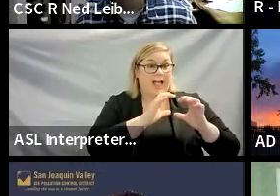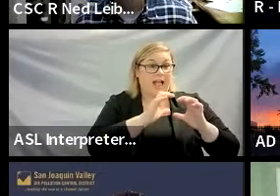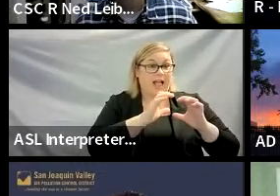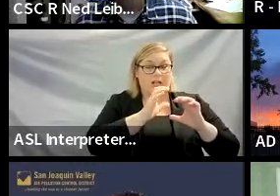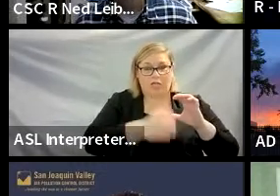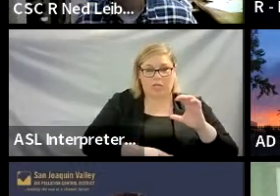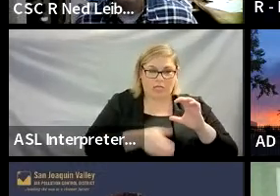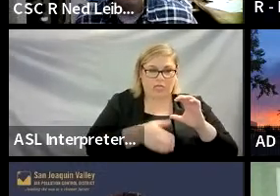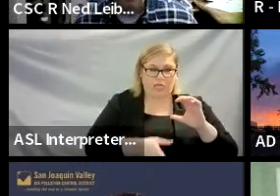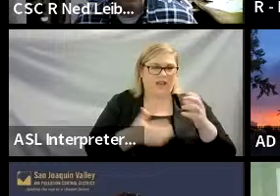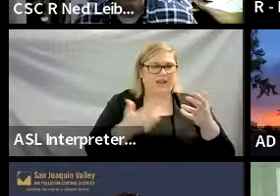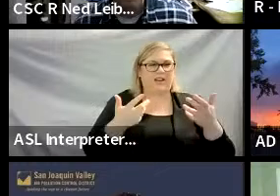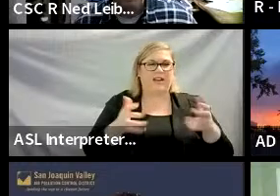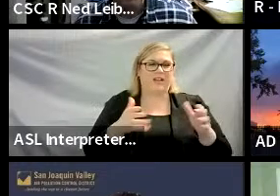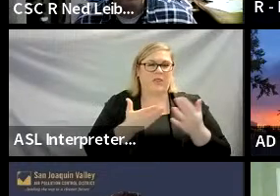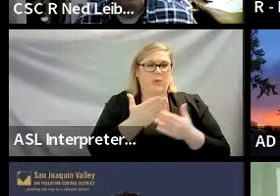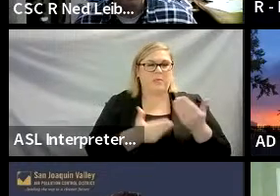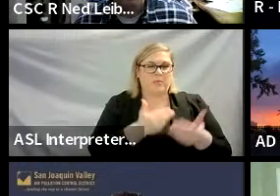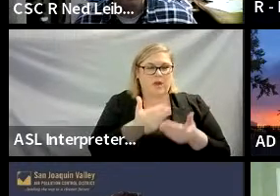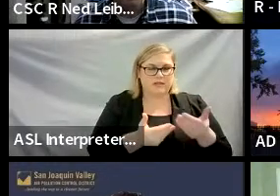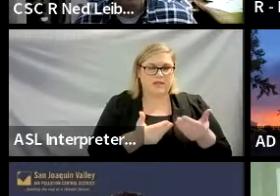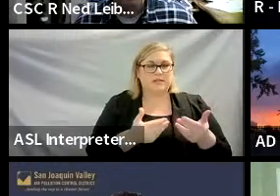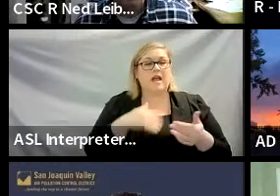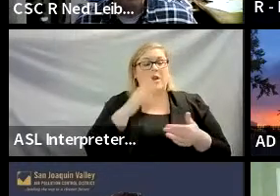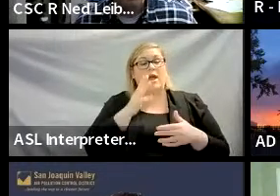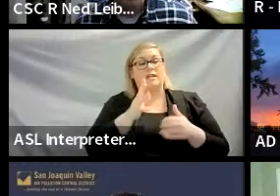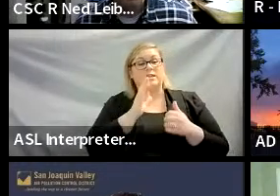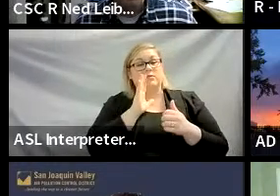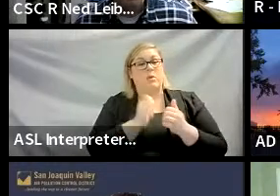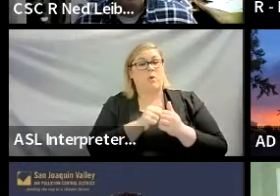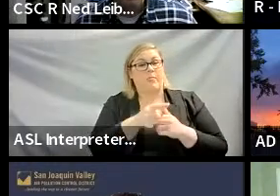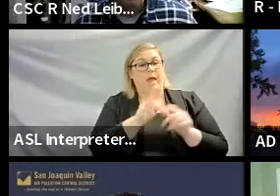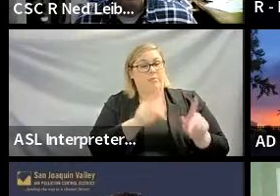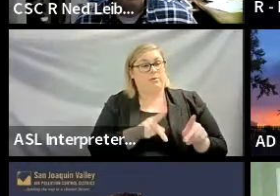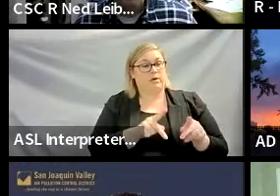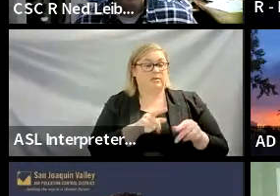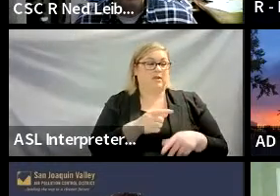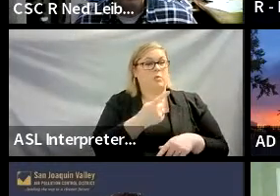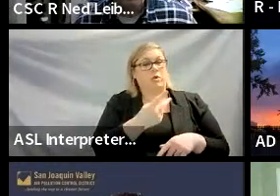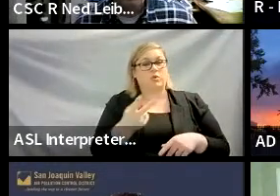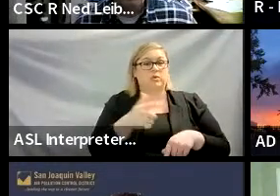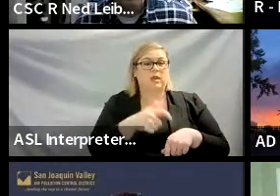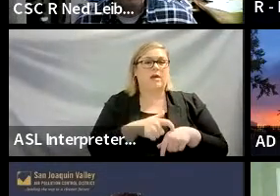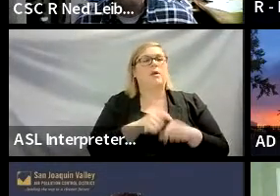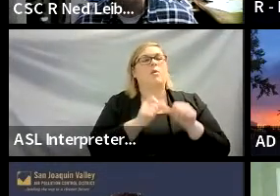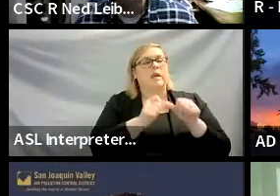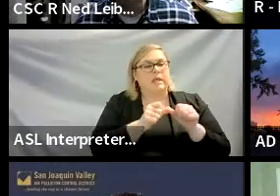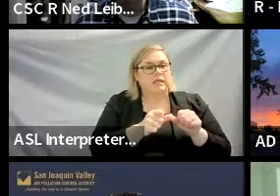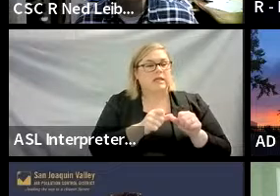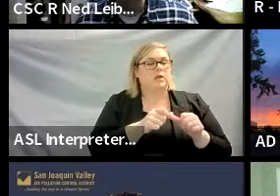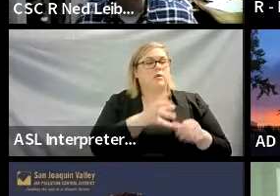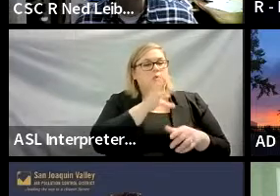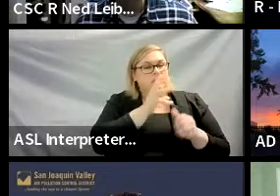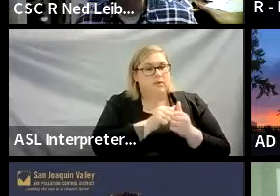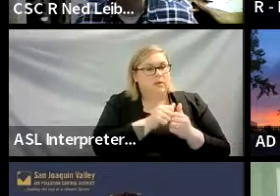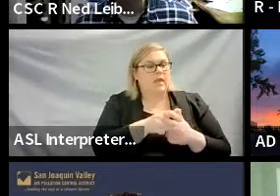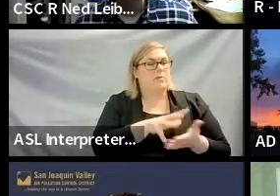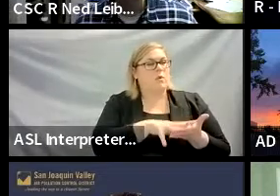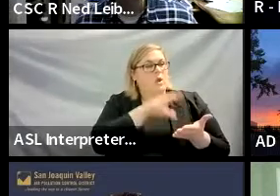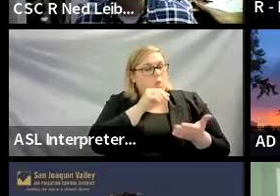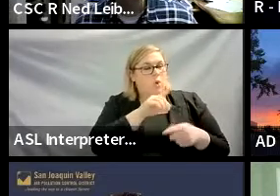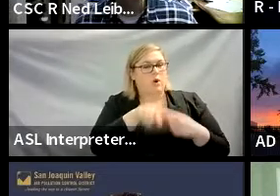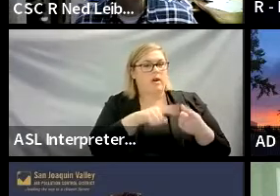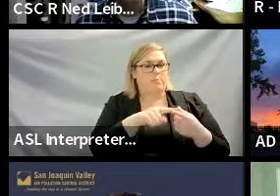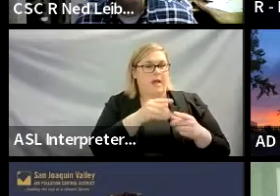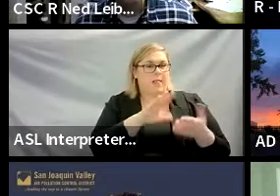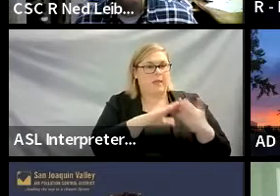like, even though I spoke with them a couple of times, I still want to continue speaking with them and learning about them and their community before even